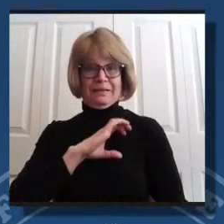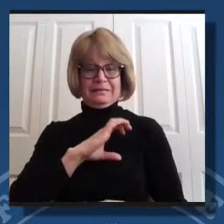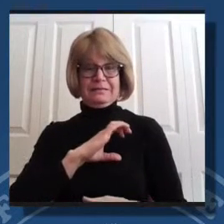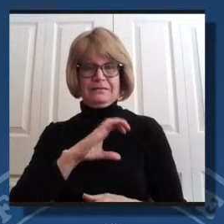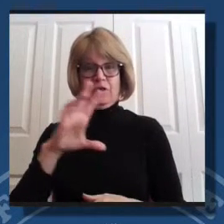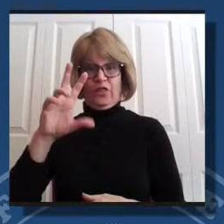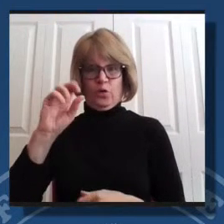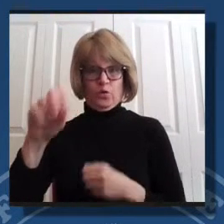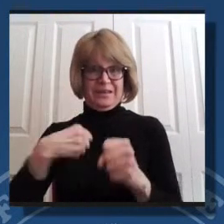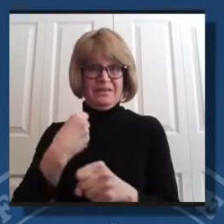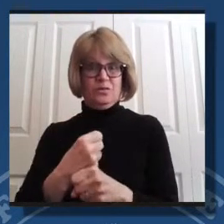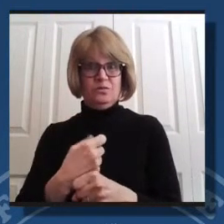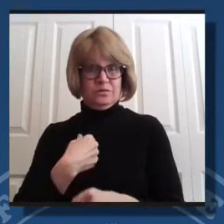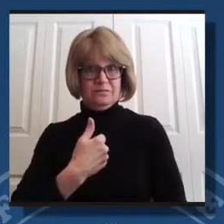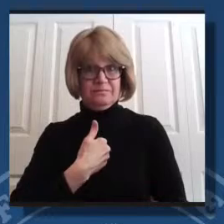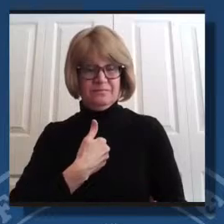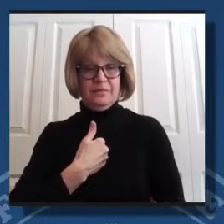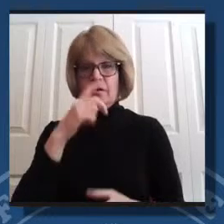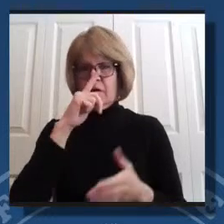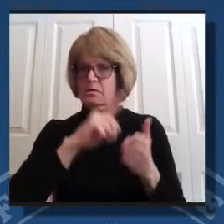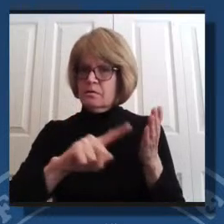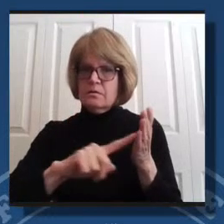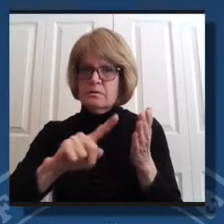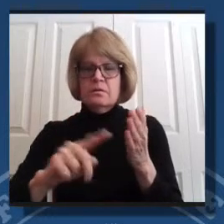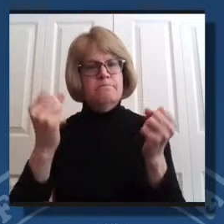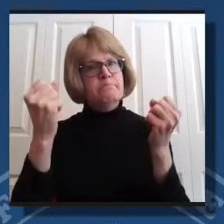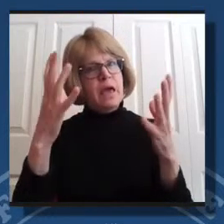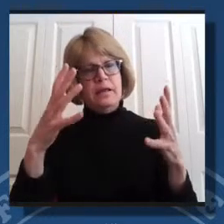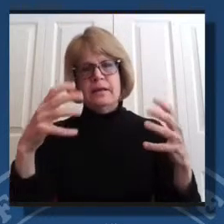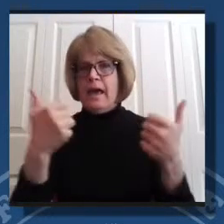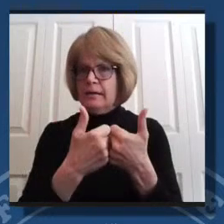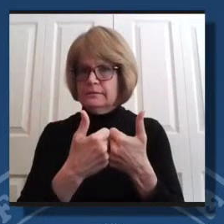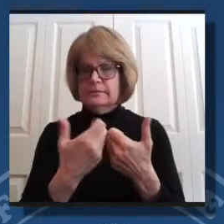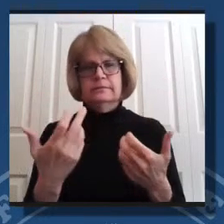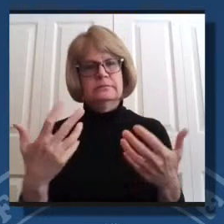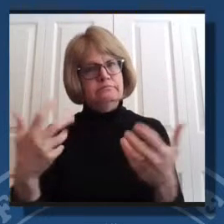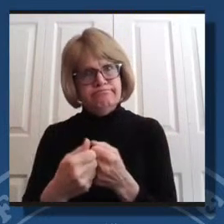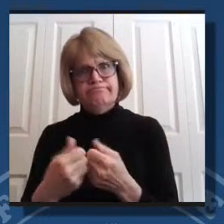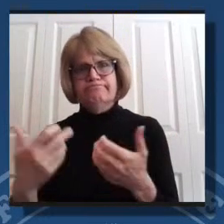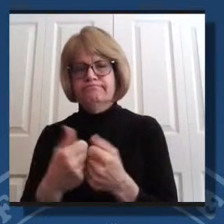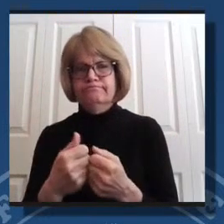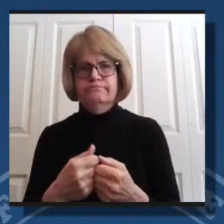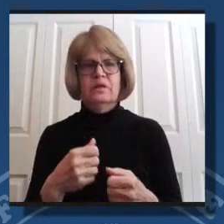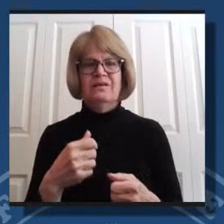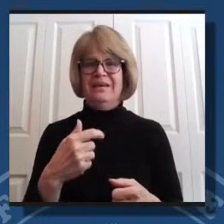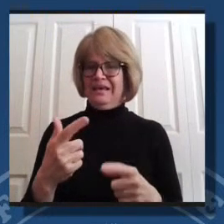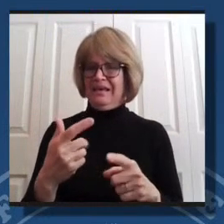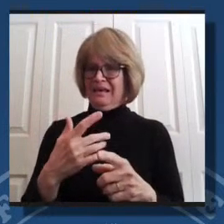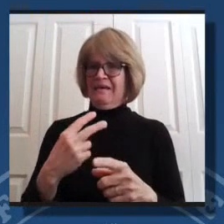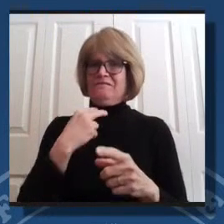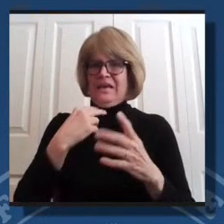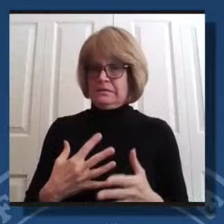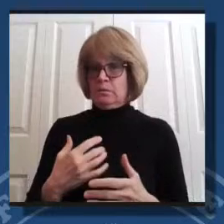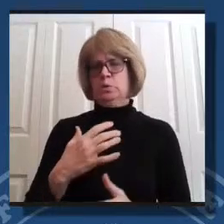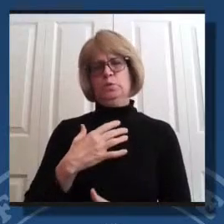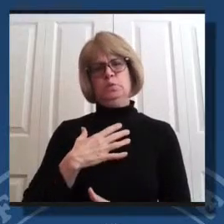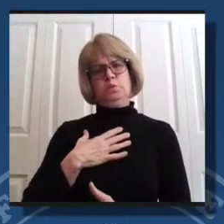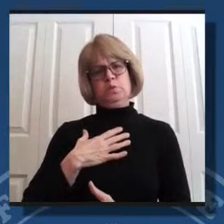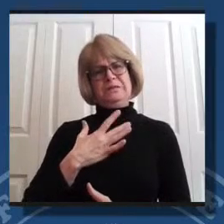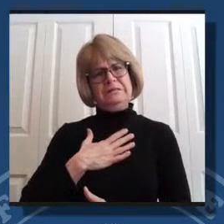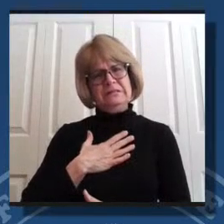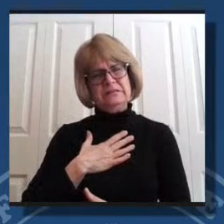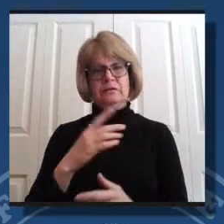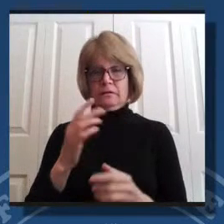years. Investigated a lot of accidents. But also, I felt for the victims of these accidents, which is very,